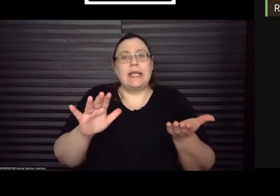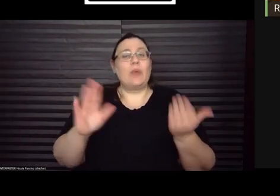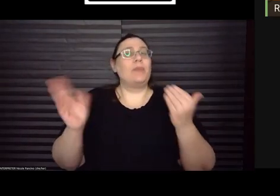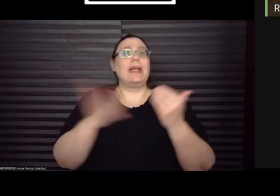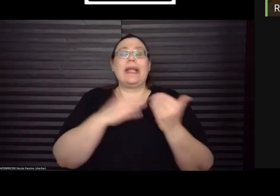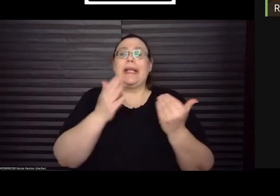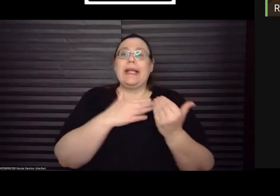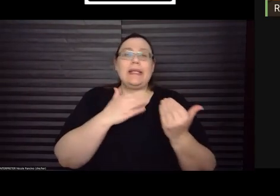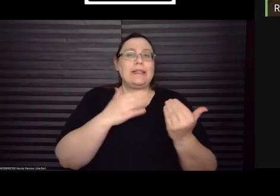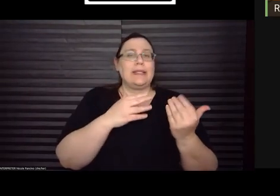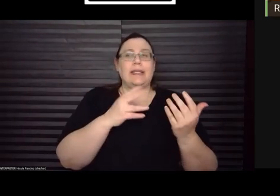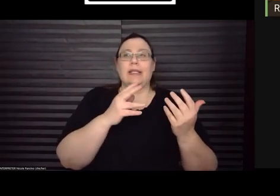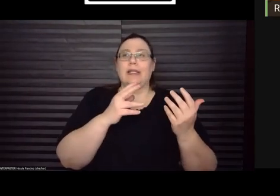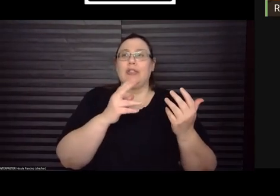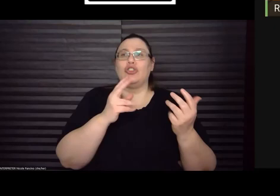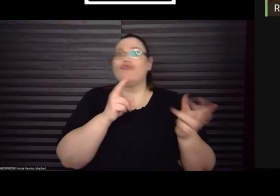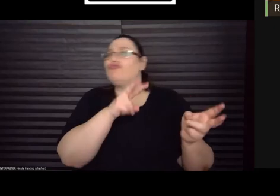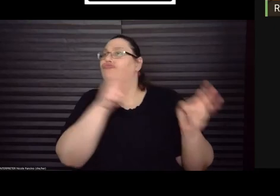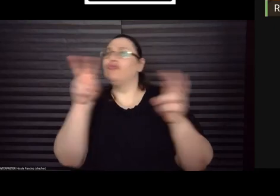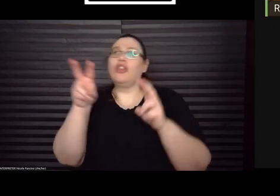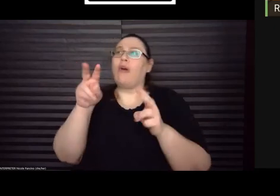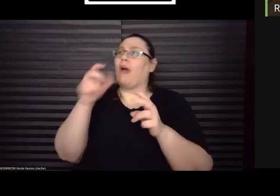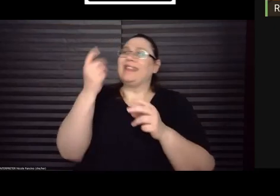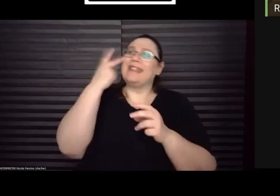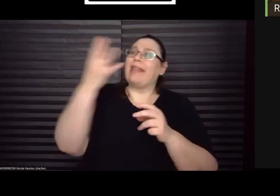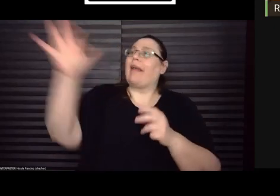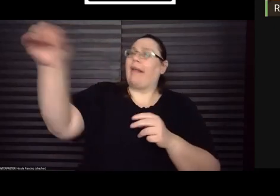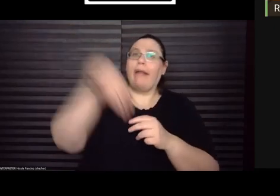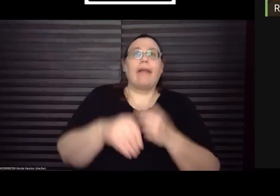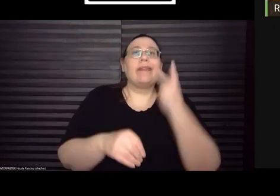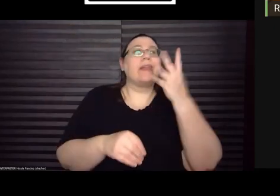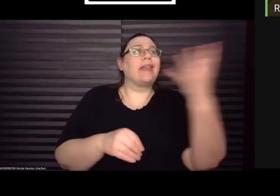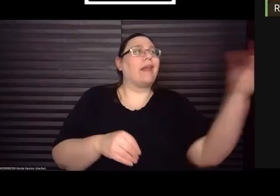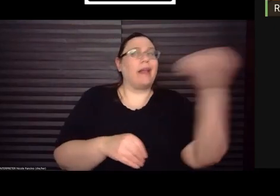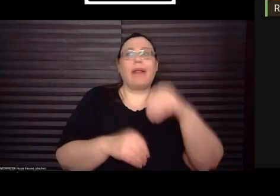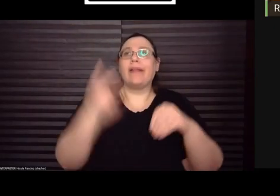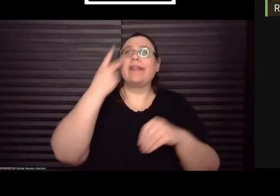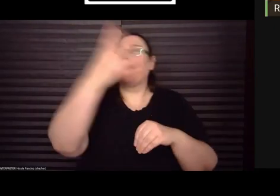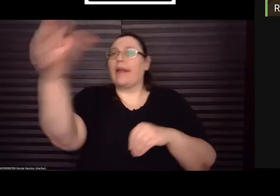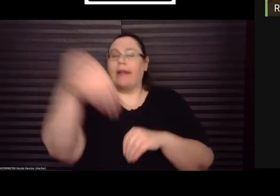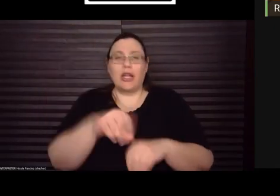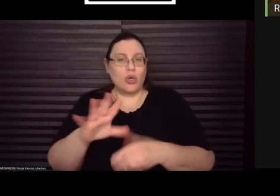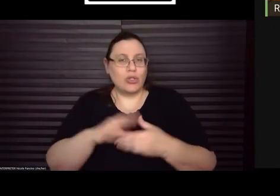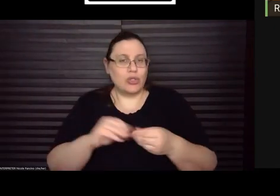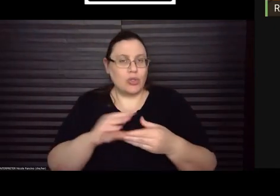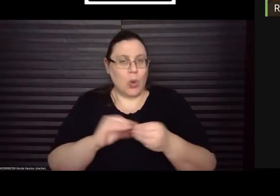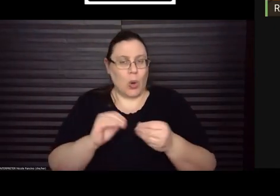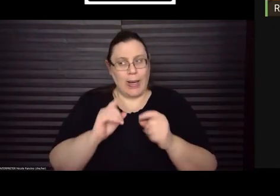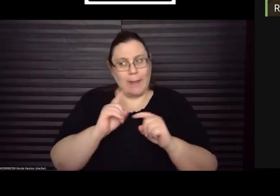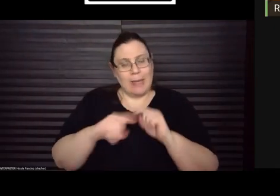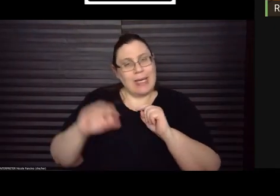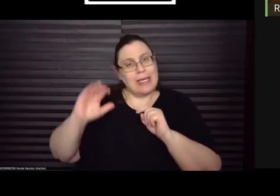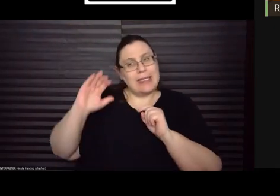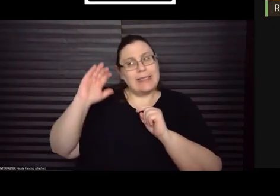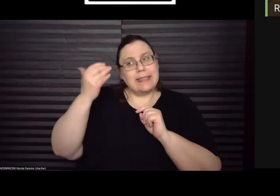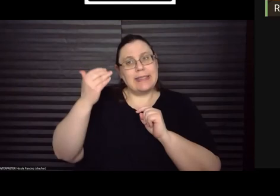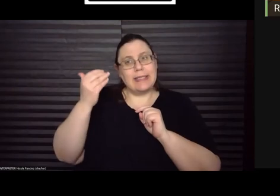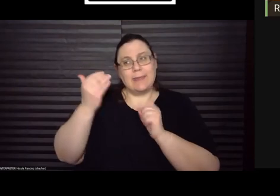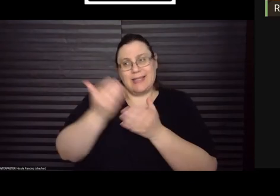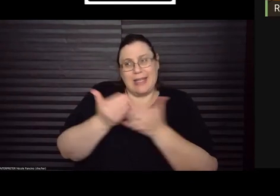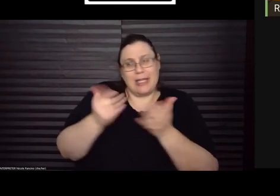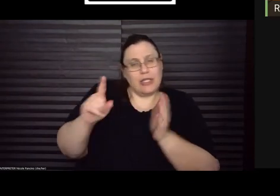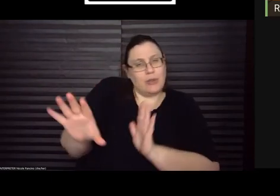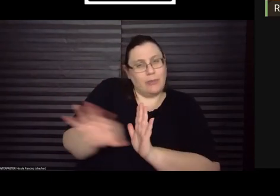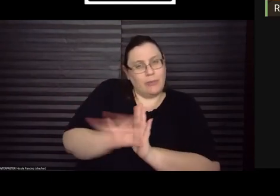just look around the room and find items and plug them into your story. But it seems to me that